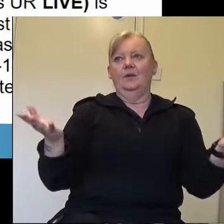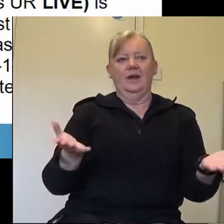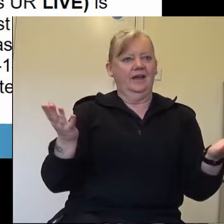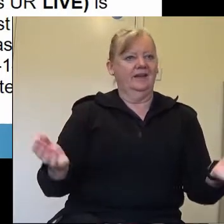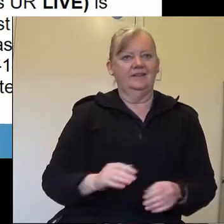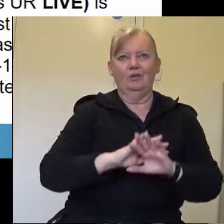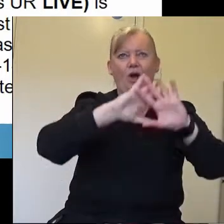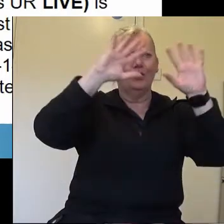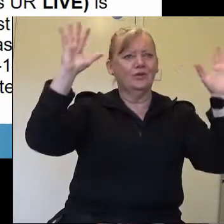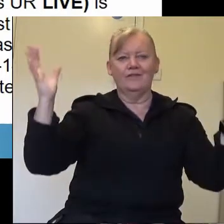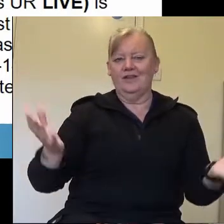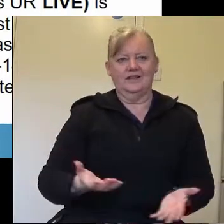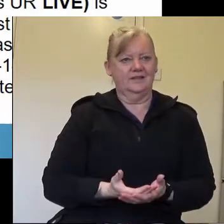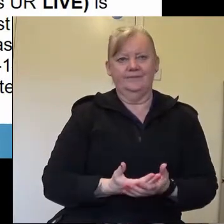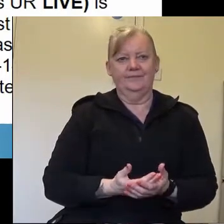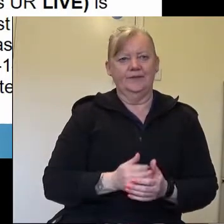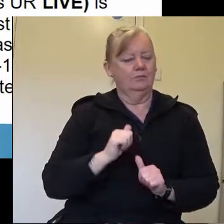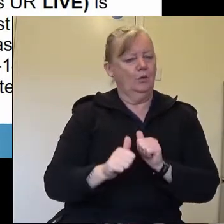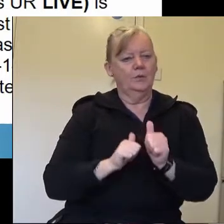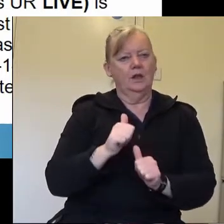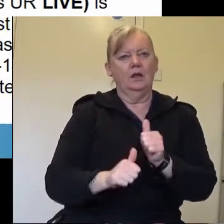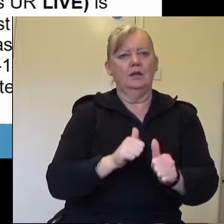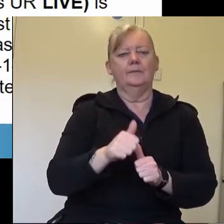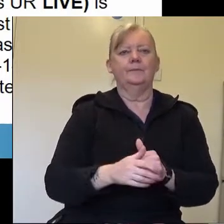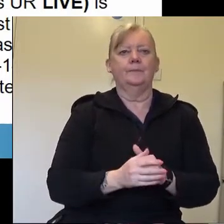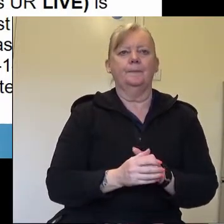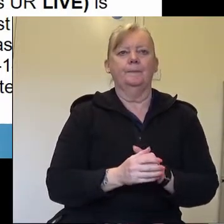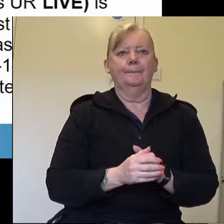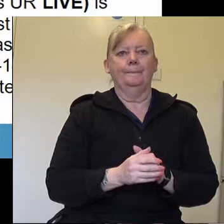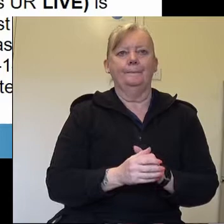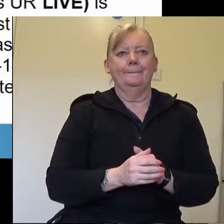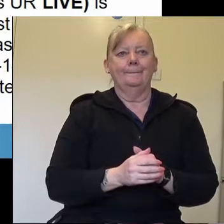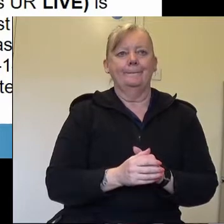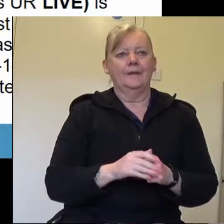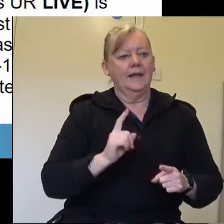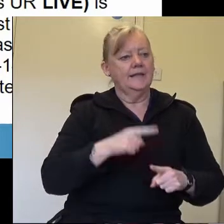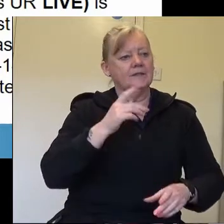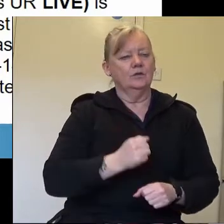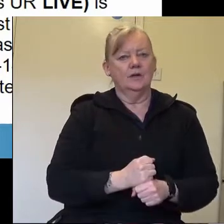everywhere in the whole universe. It's so popular.